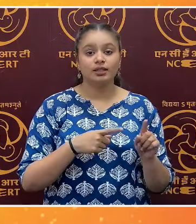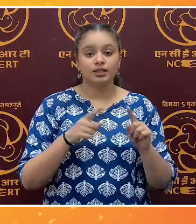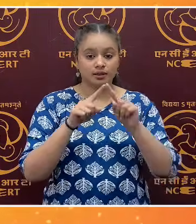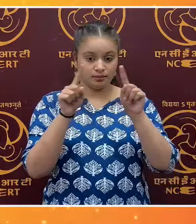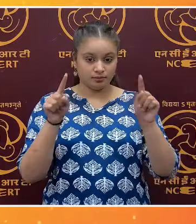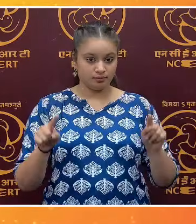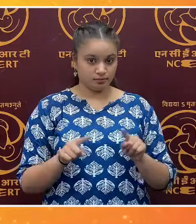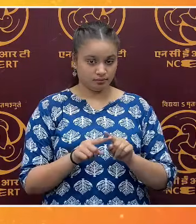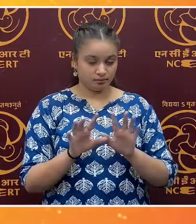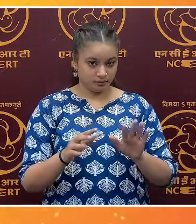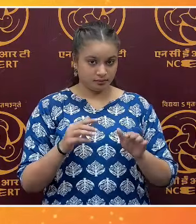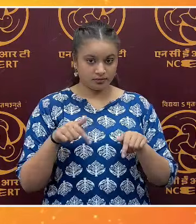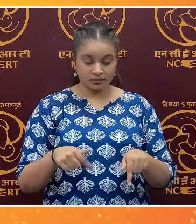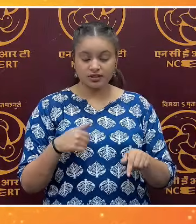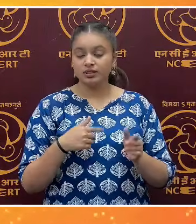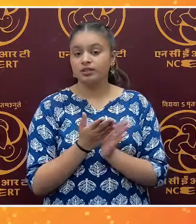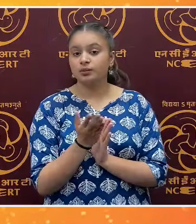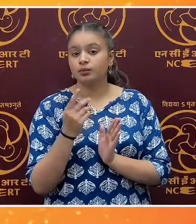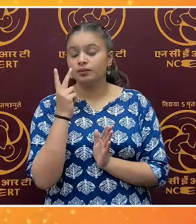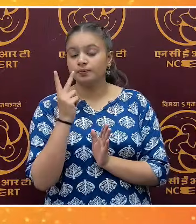see in this case